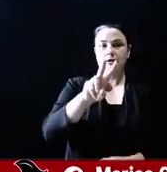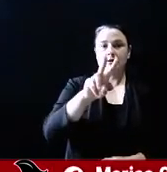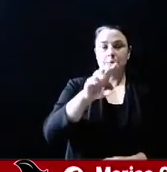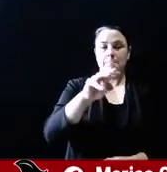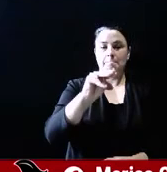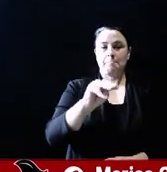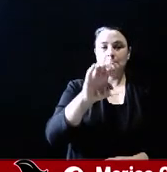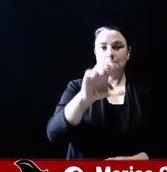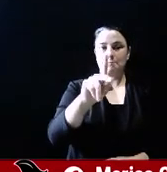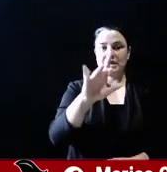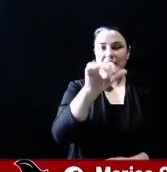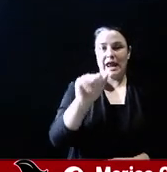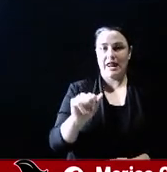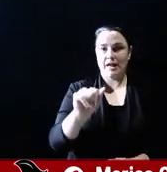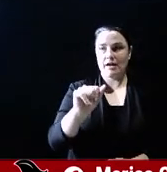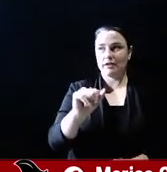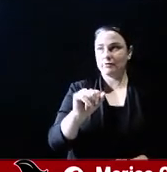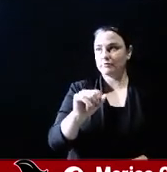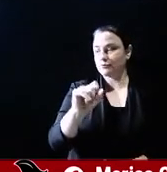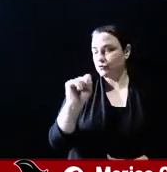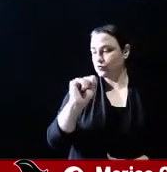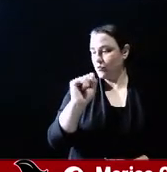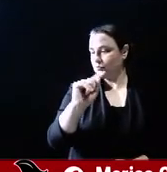Michaela Rose Troina.